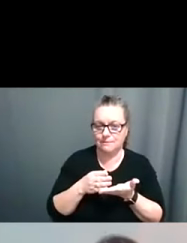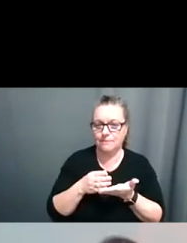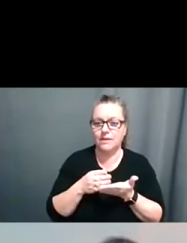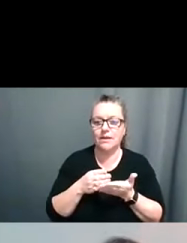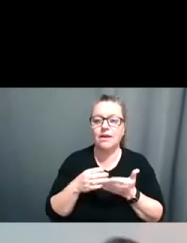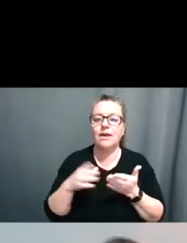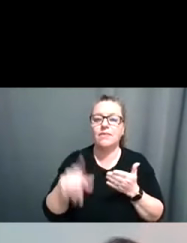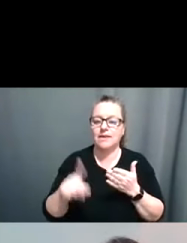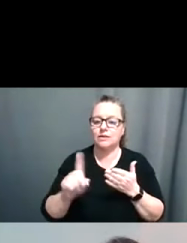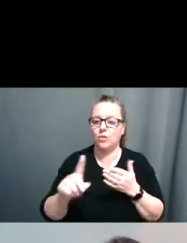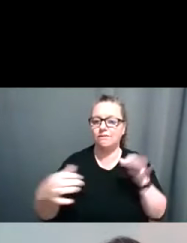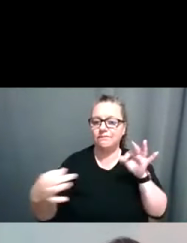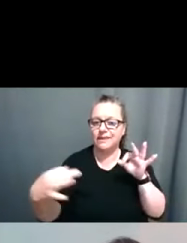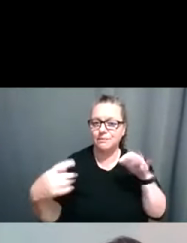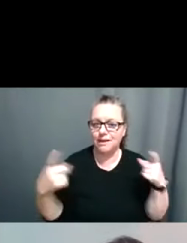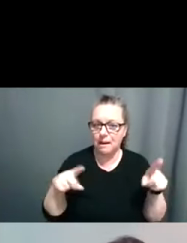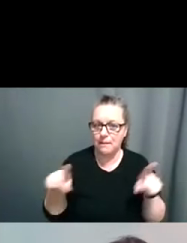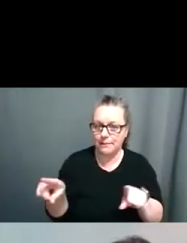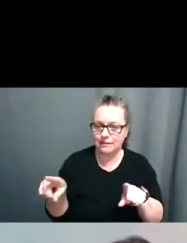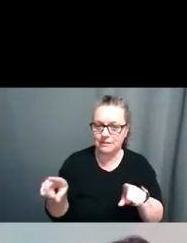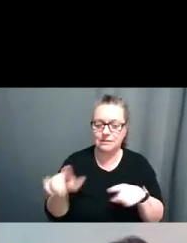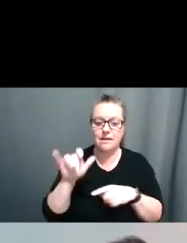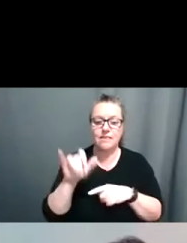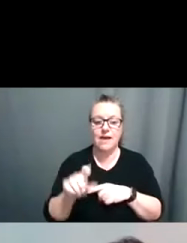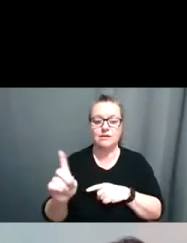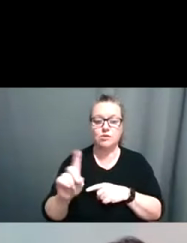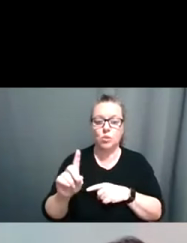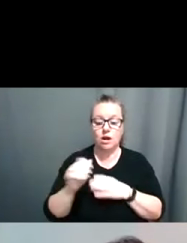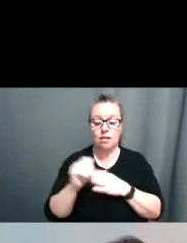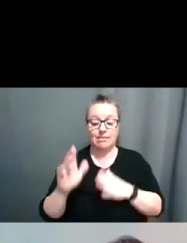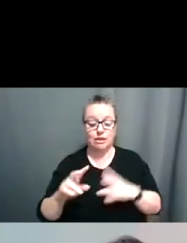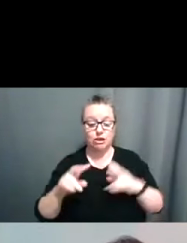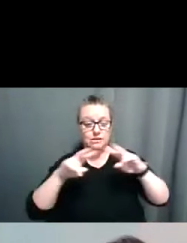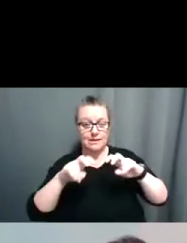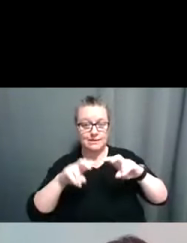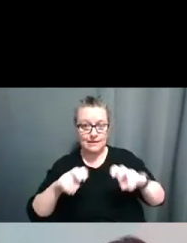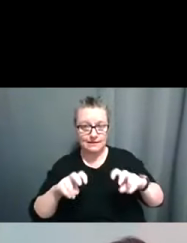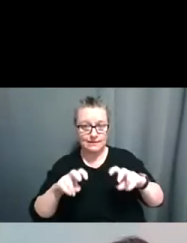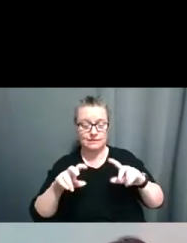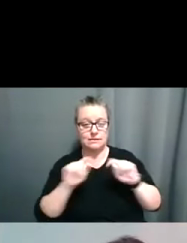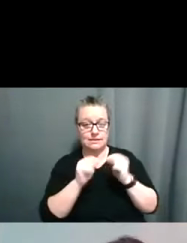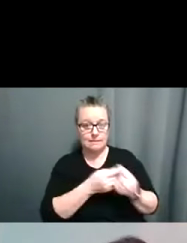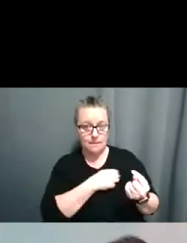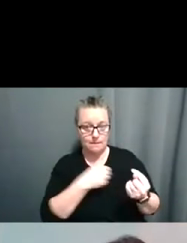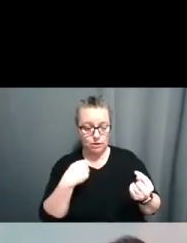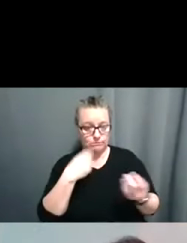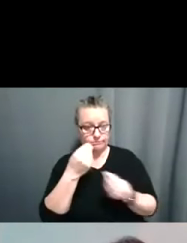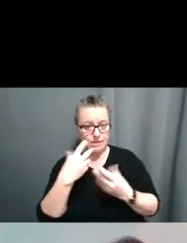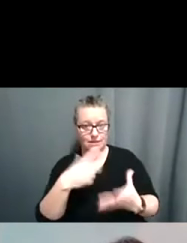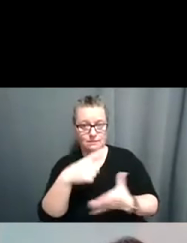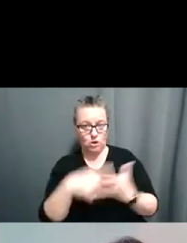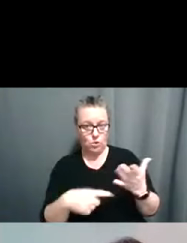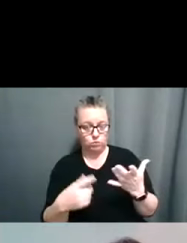of feedback. This is the phase where leaders assess their team members' efforts and accomplishments and let them know how they did and what that